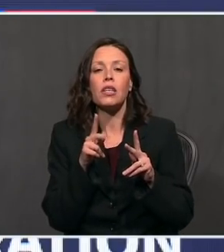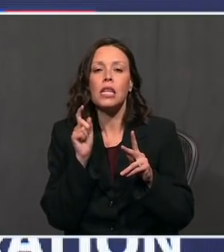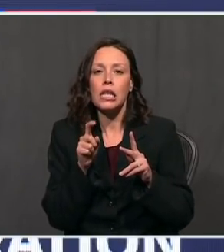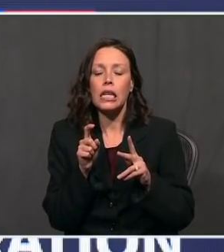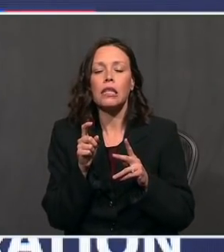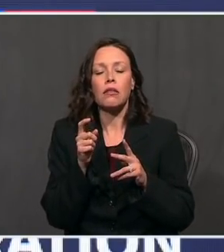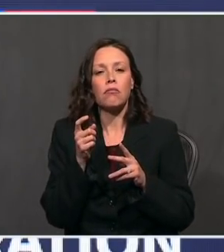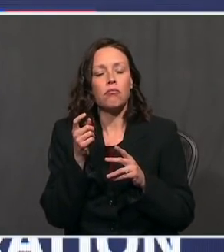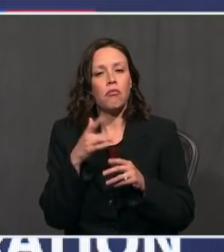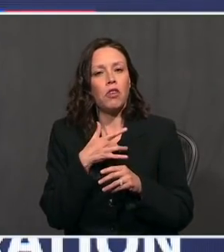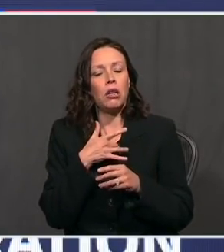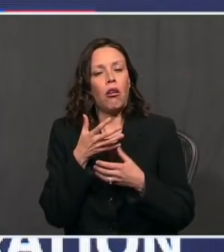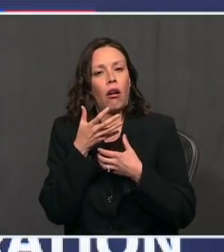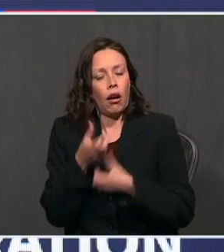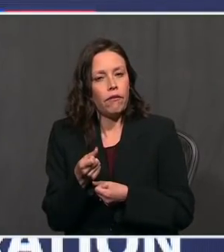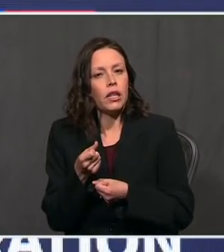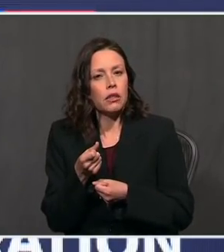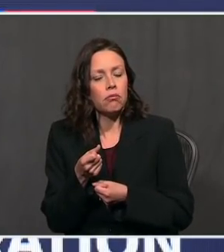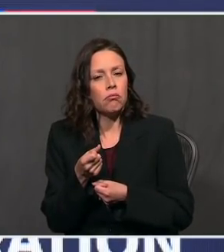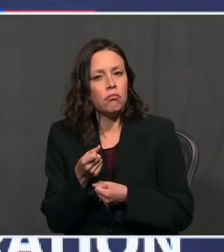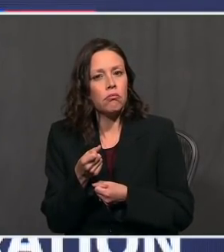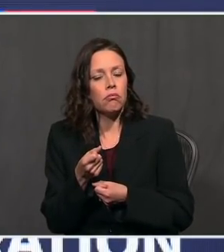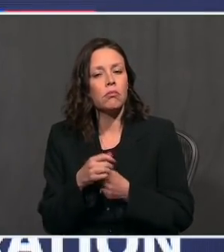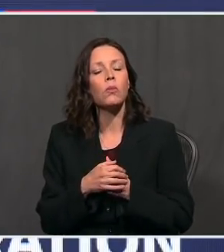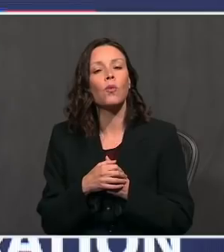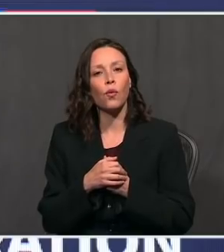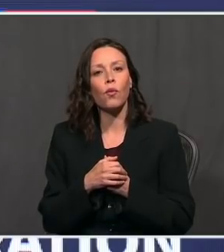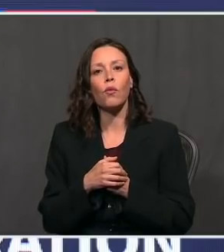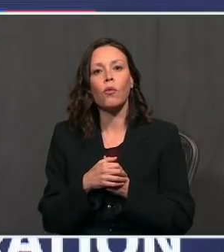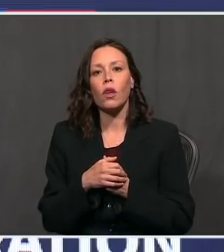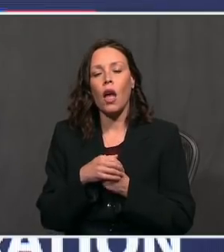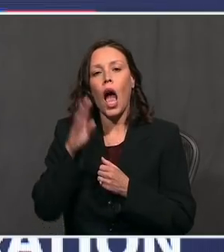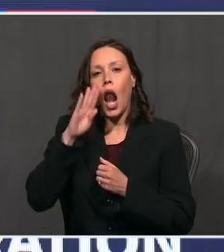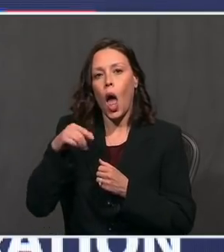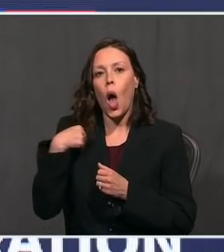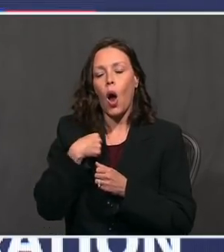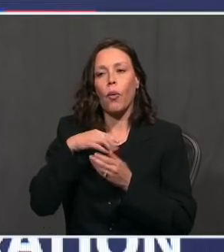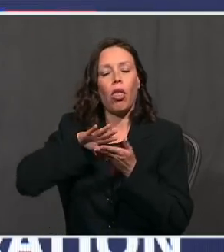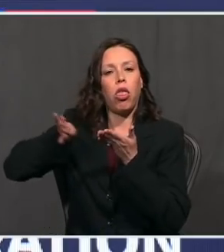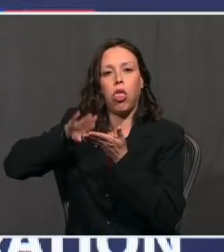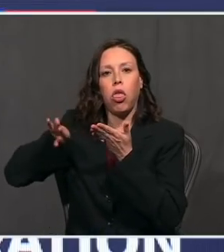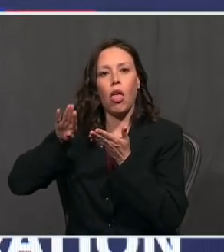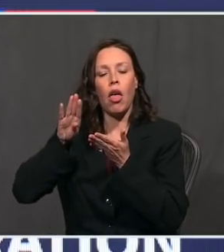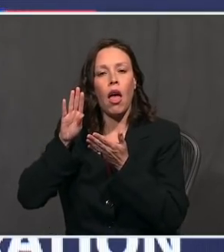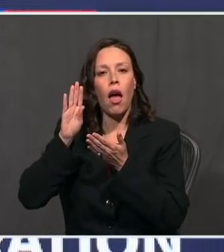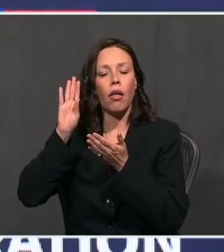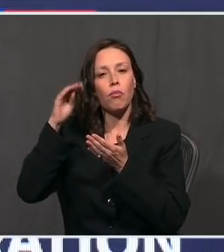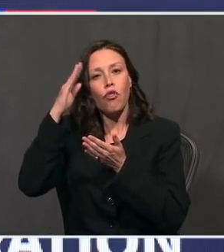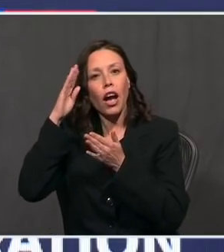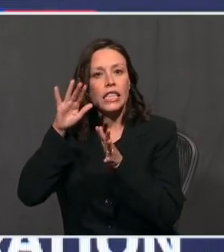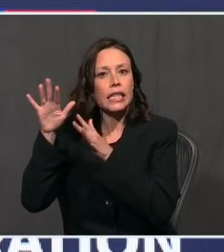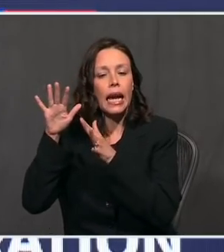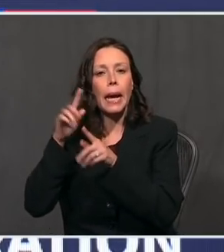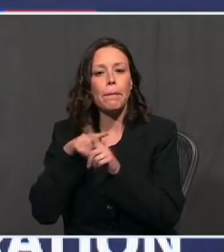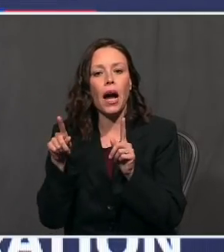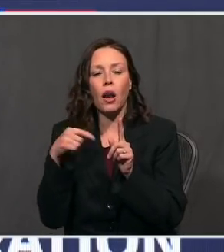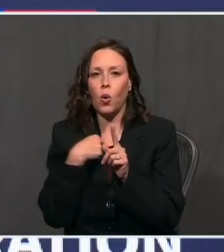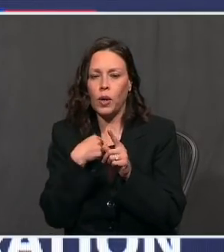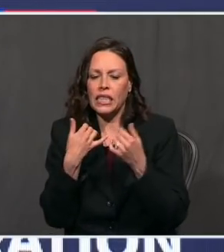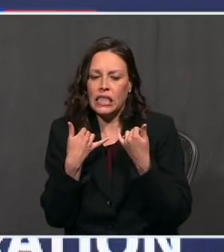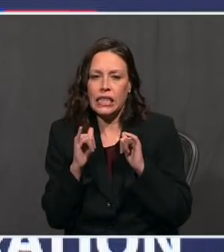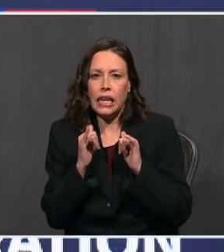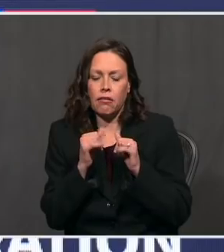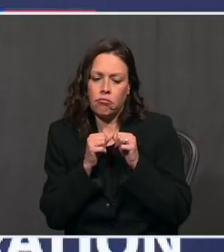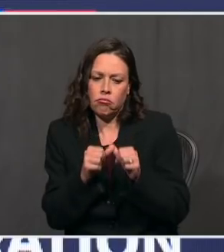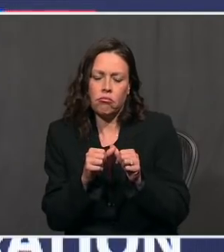confident that while we have cut red tape, we've cut no corners. And our standards